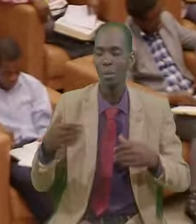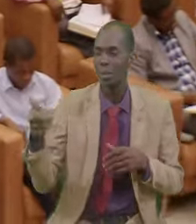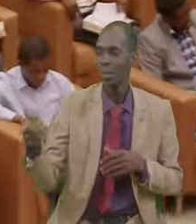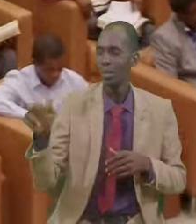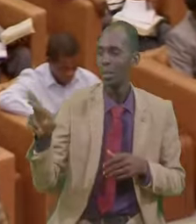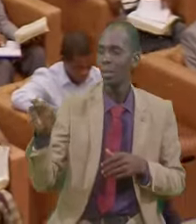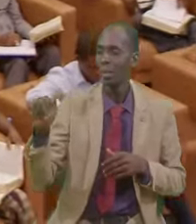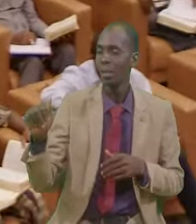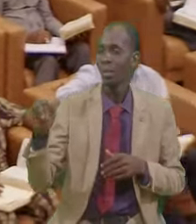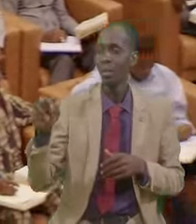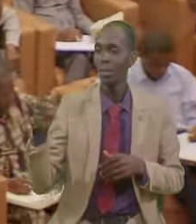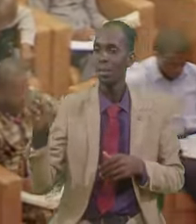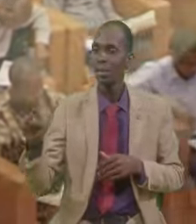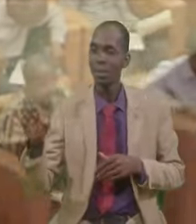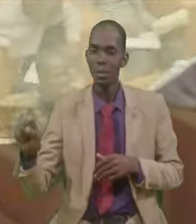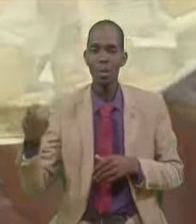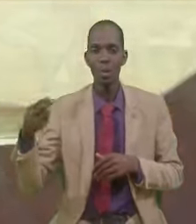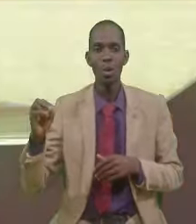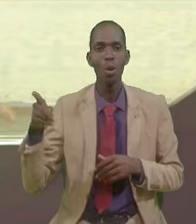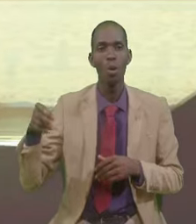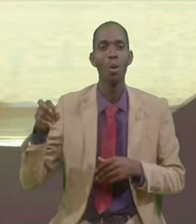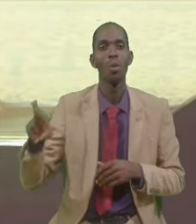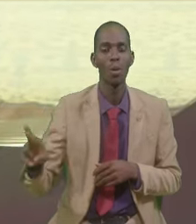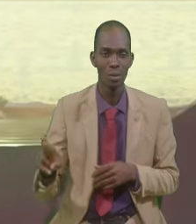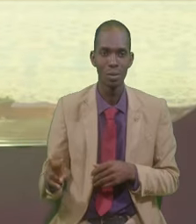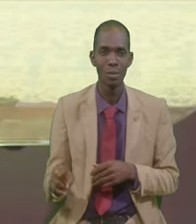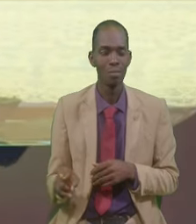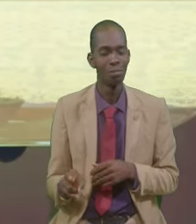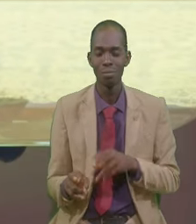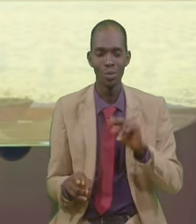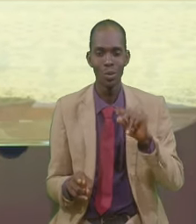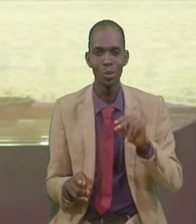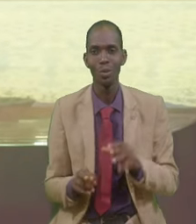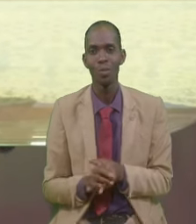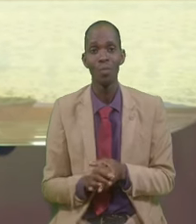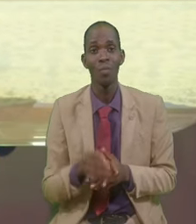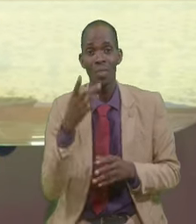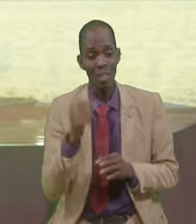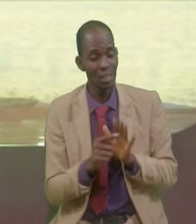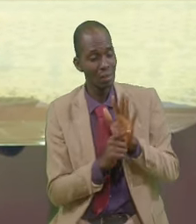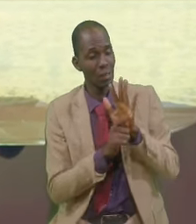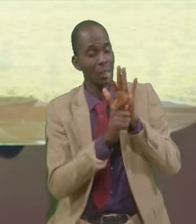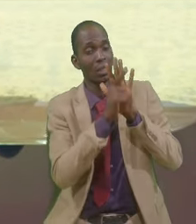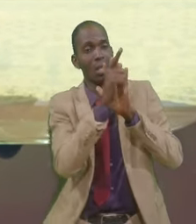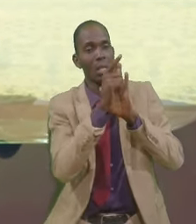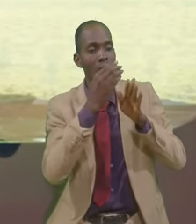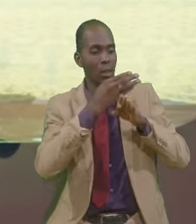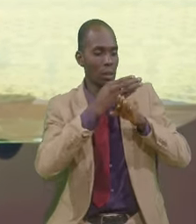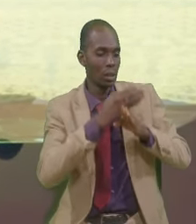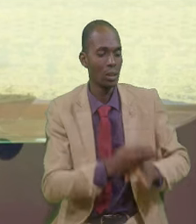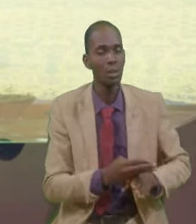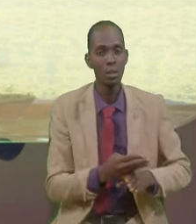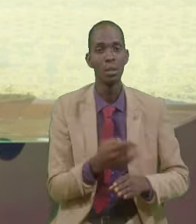were we in their sight. Giants. The giants in that the